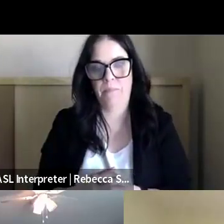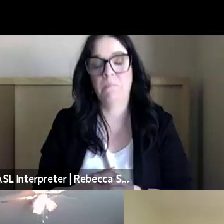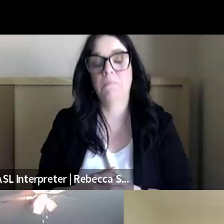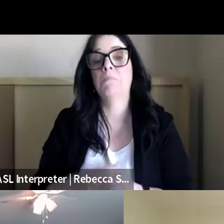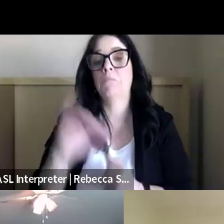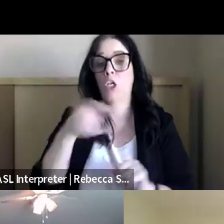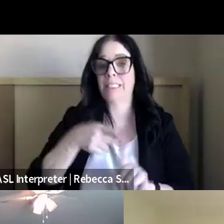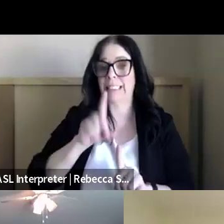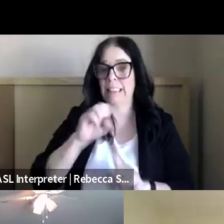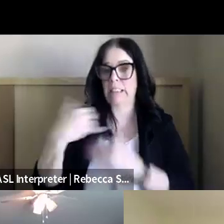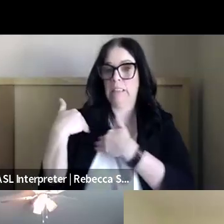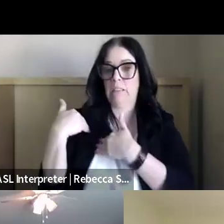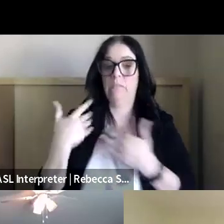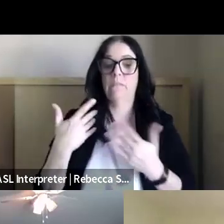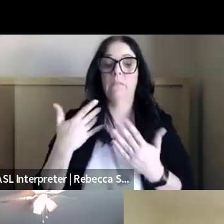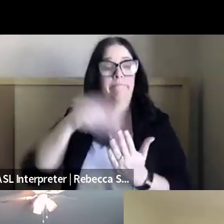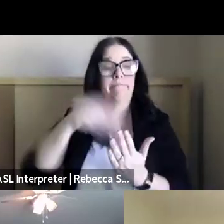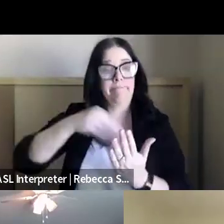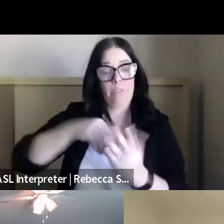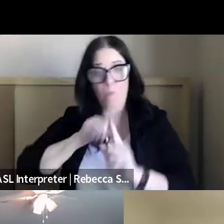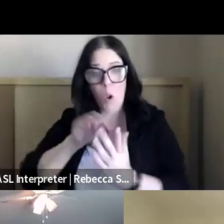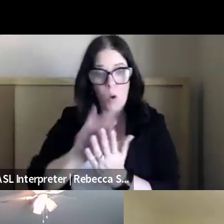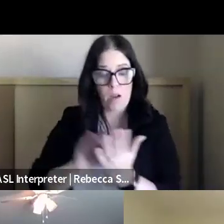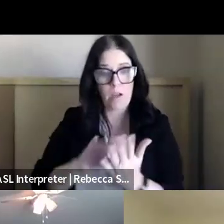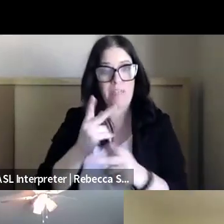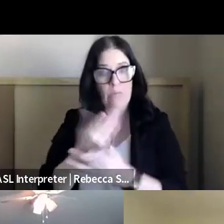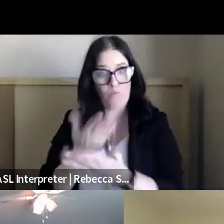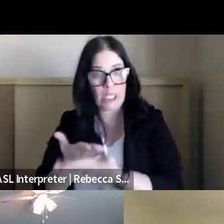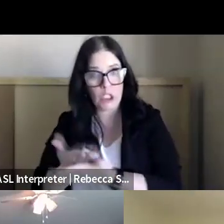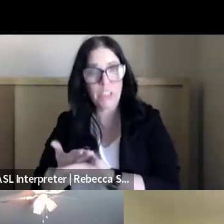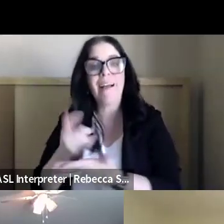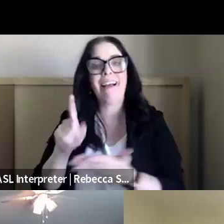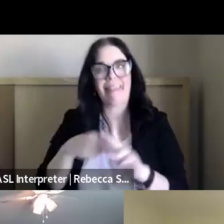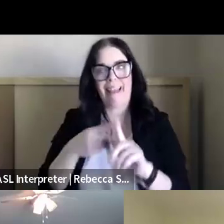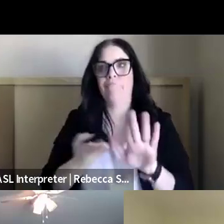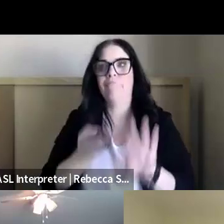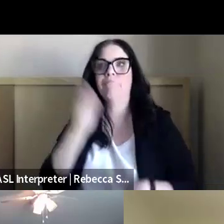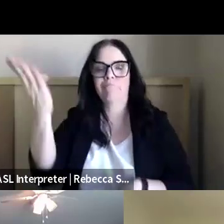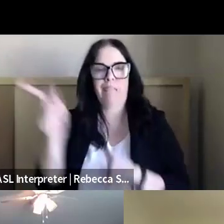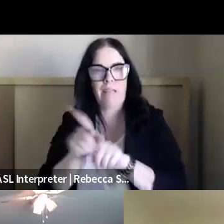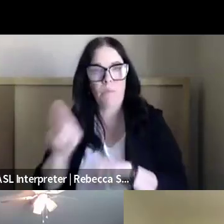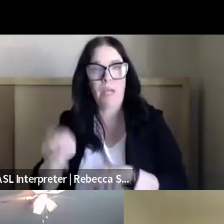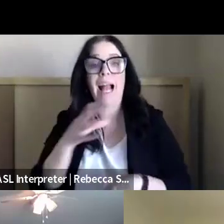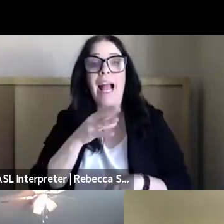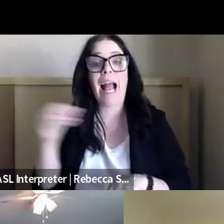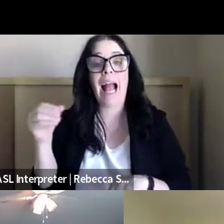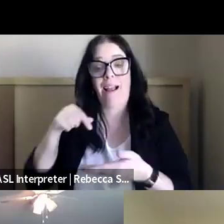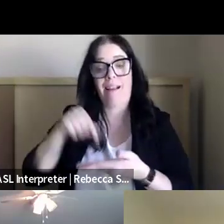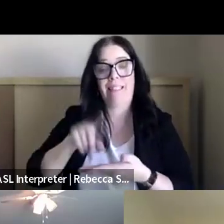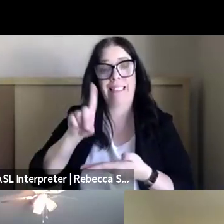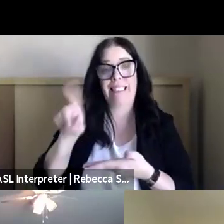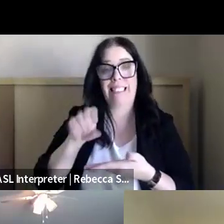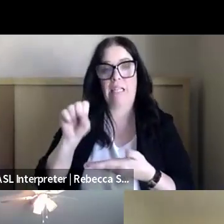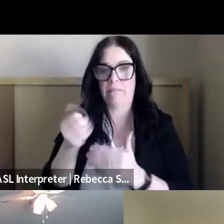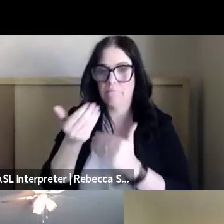Submit such additional information and retain not more than 5% of these funds